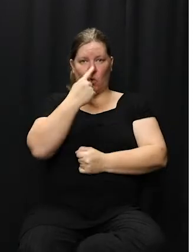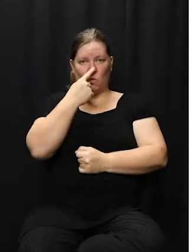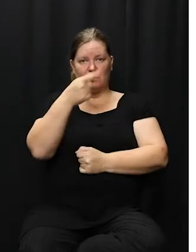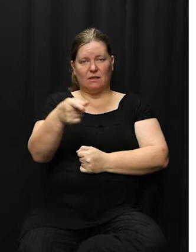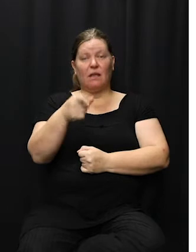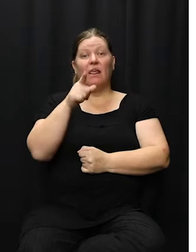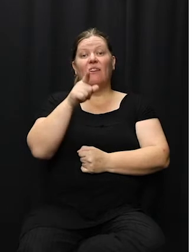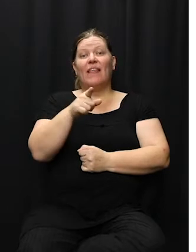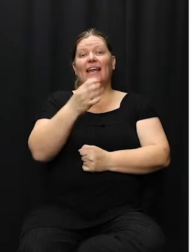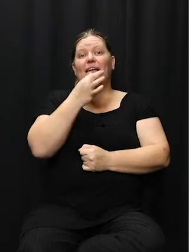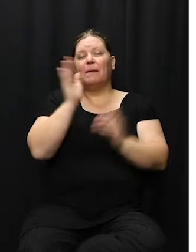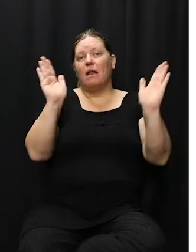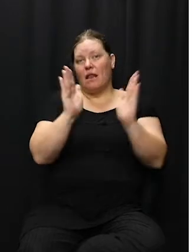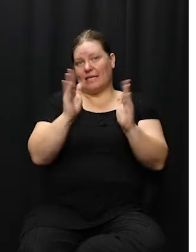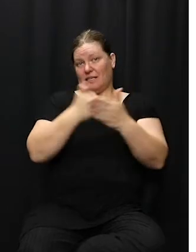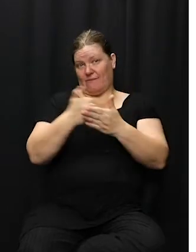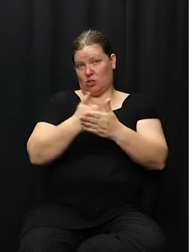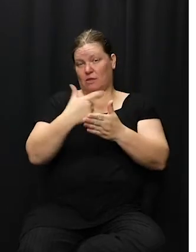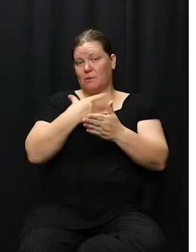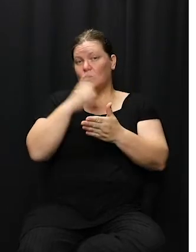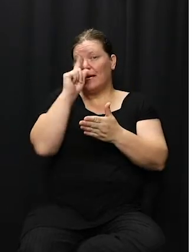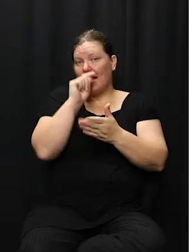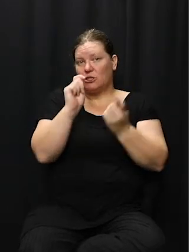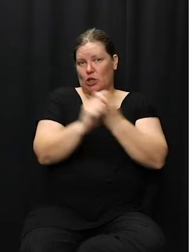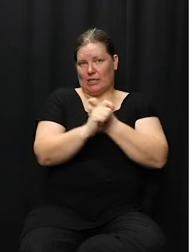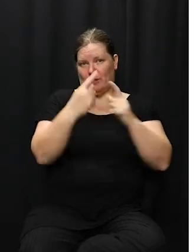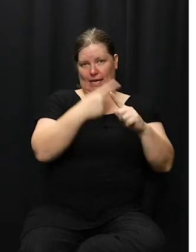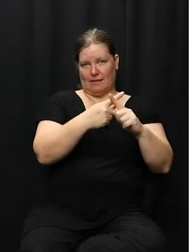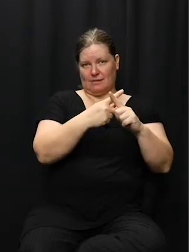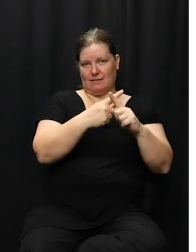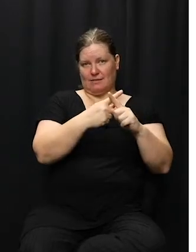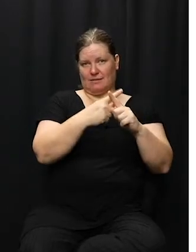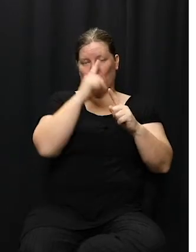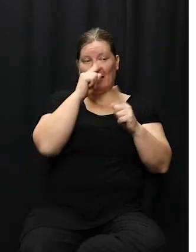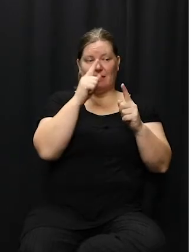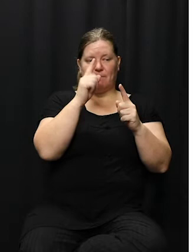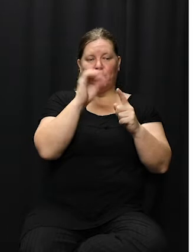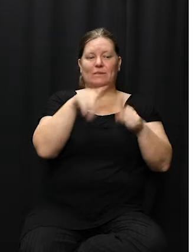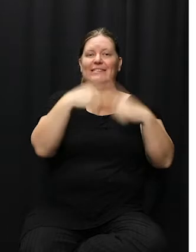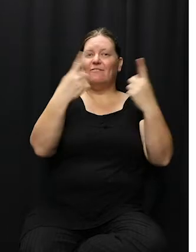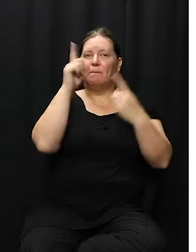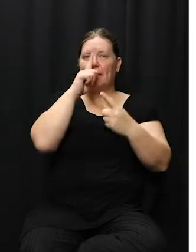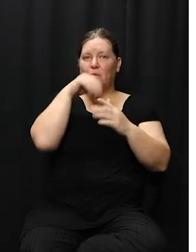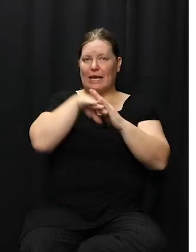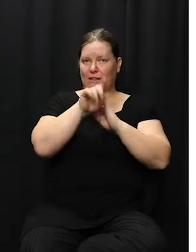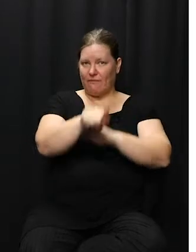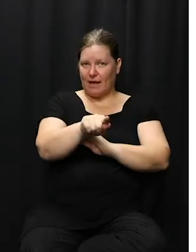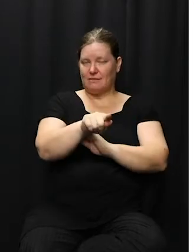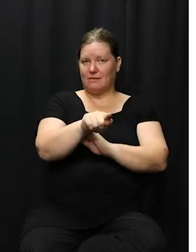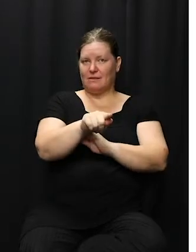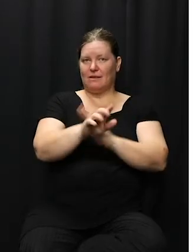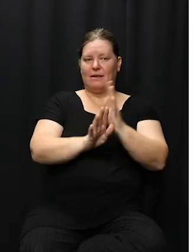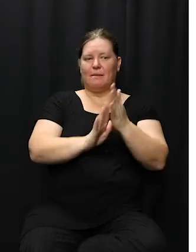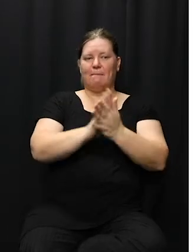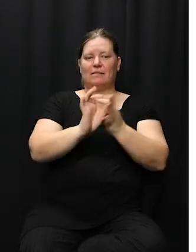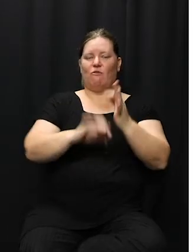nose. You can change the X and put different people in there. So it's not completely